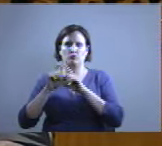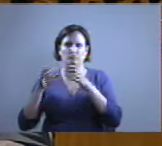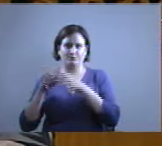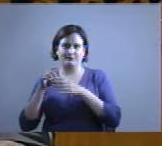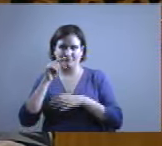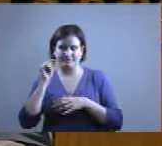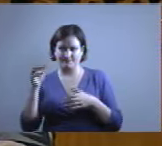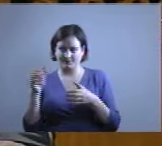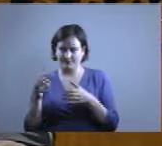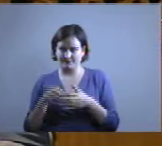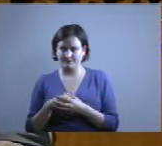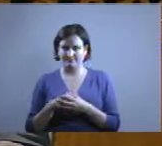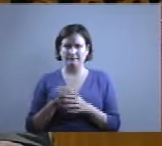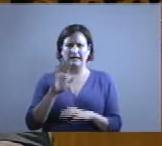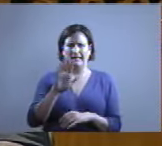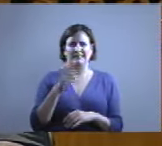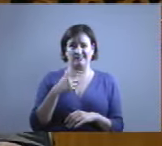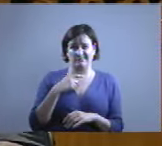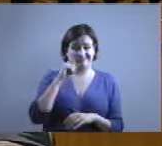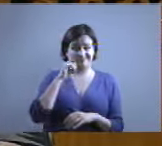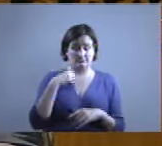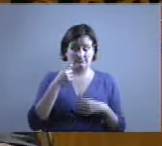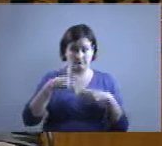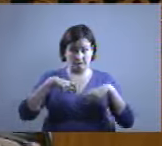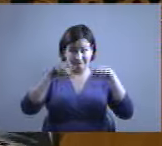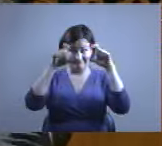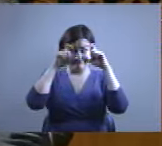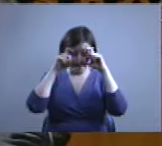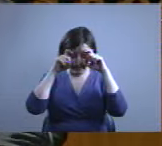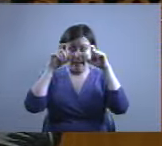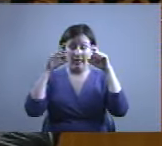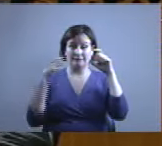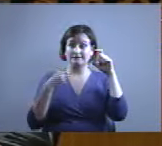Funa ndifake iglasi ndibone yonke le nto iqhela uyibona.